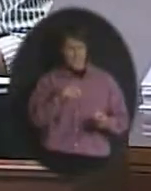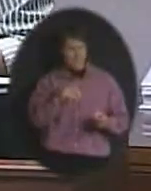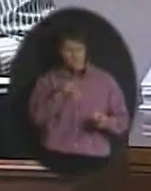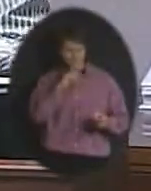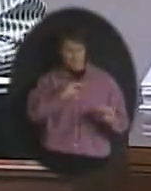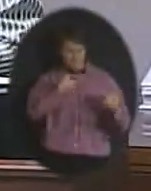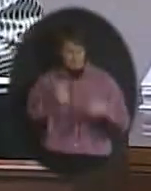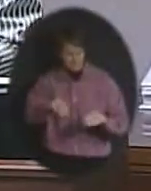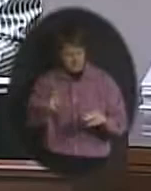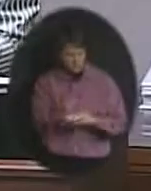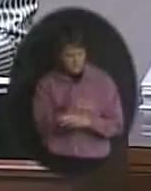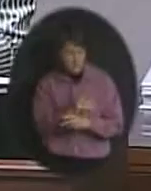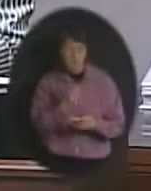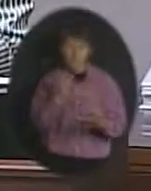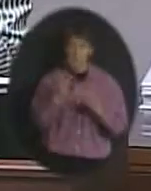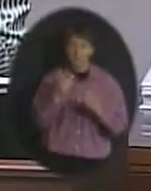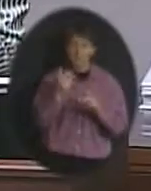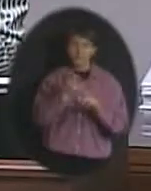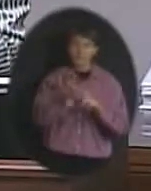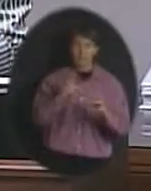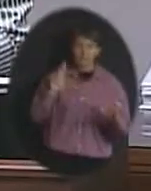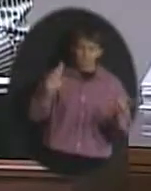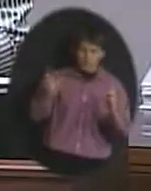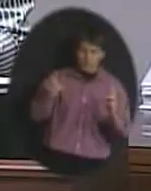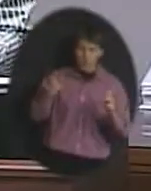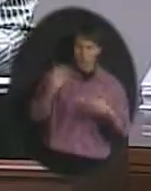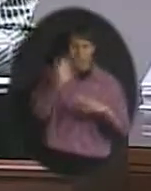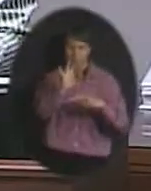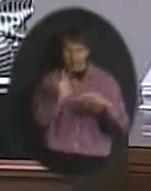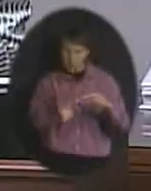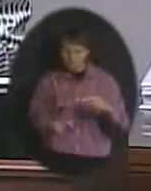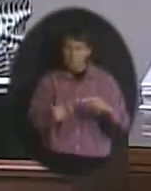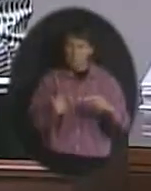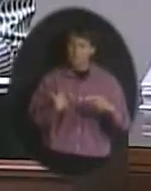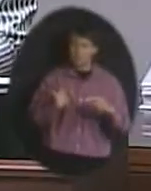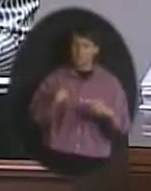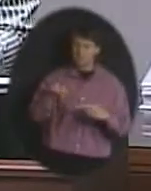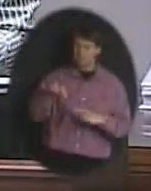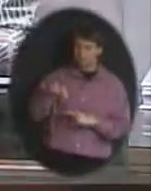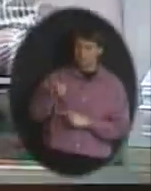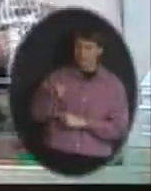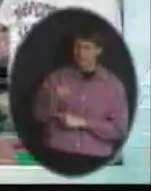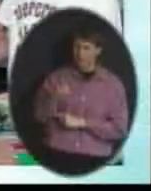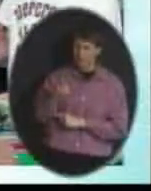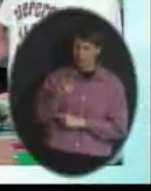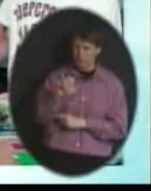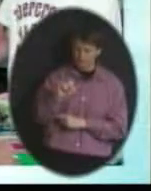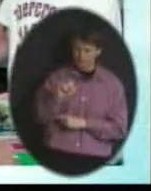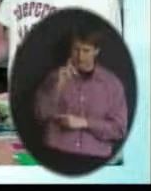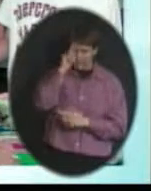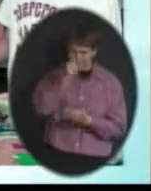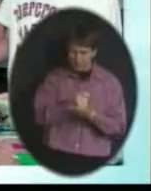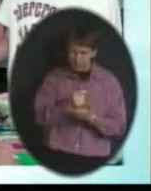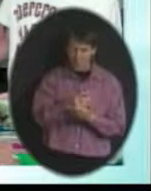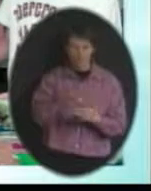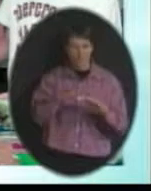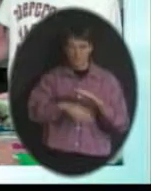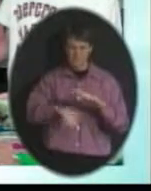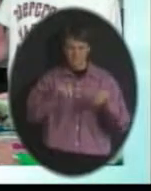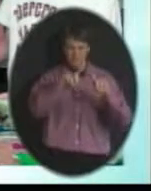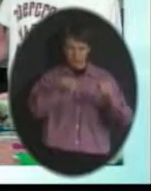use." Could be from the like ratios to fractions to just like the Pythagorean theorem or just basic triangles and